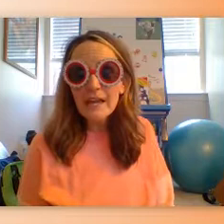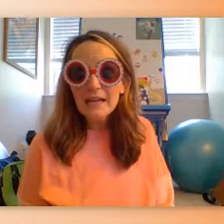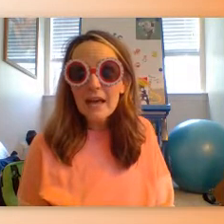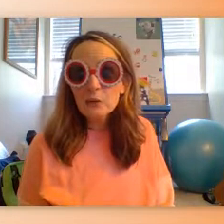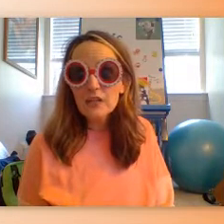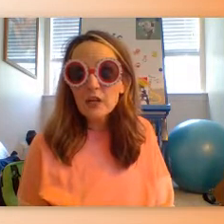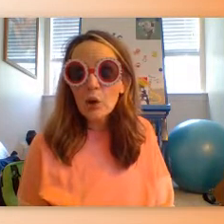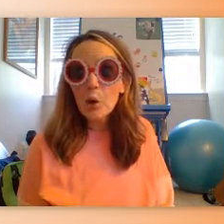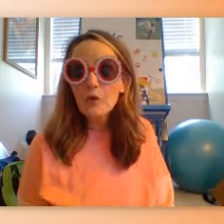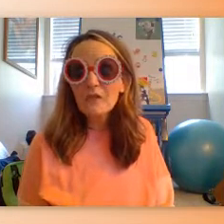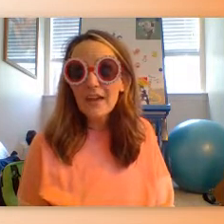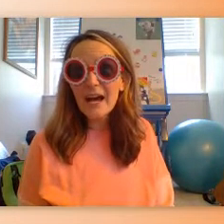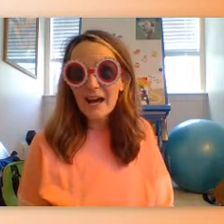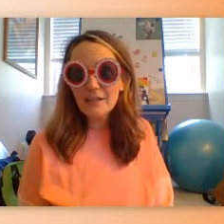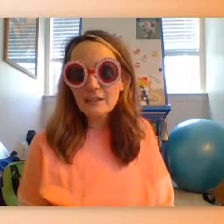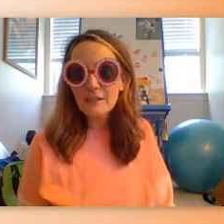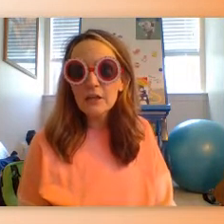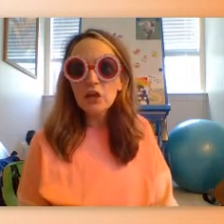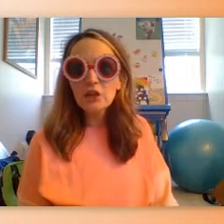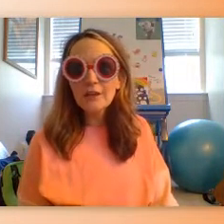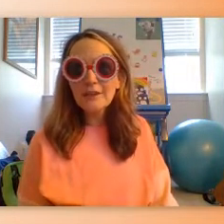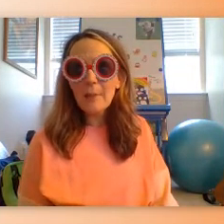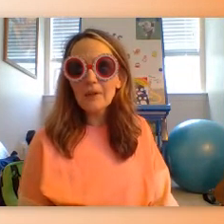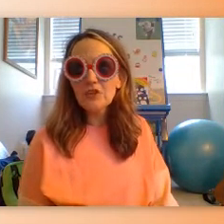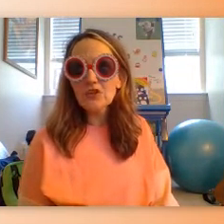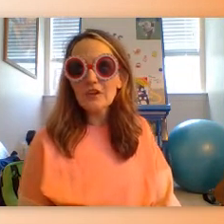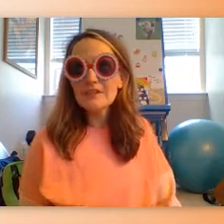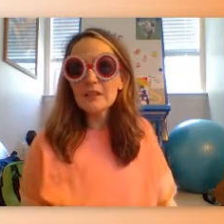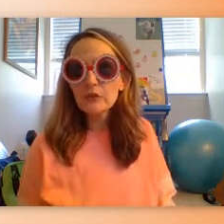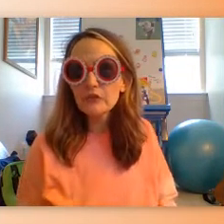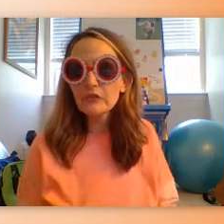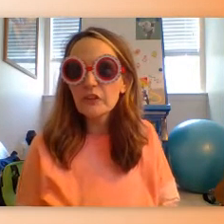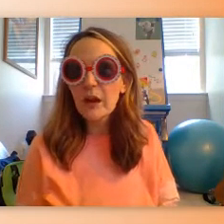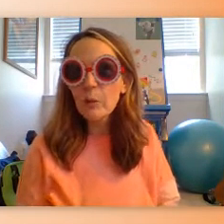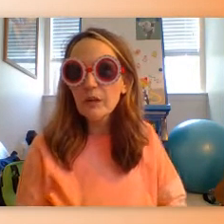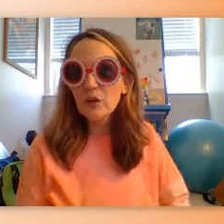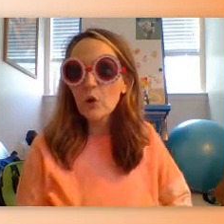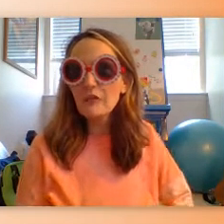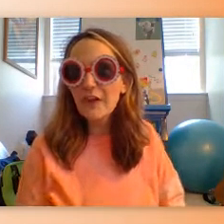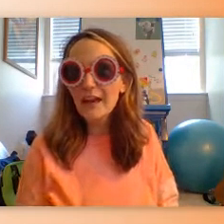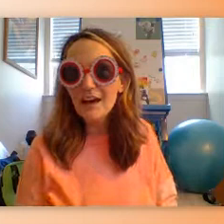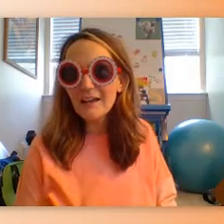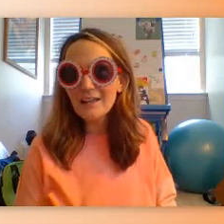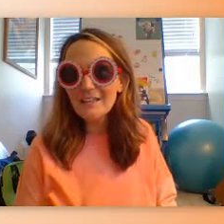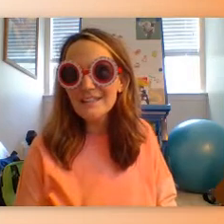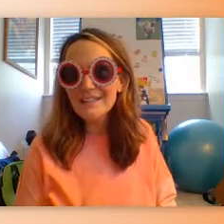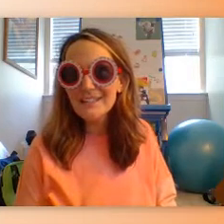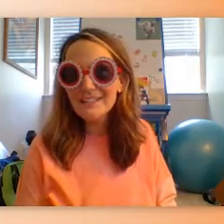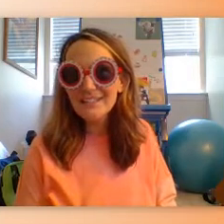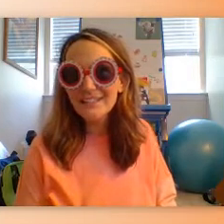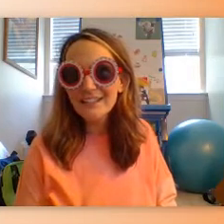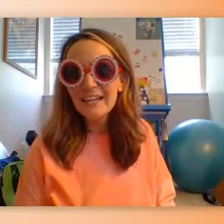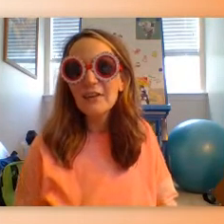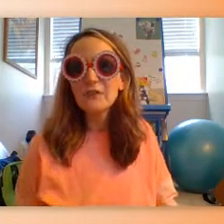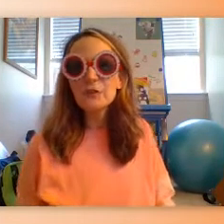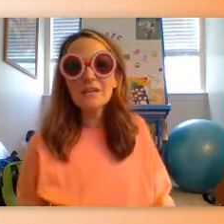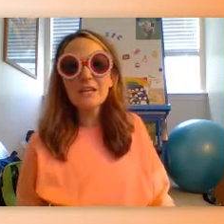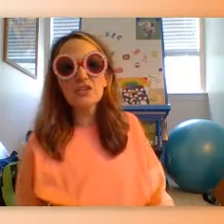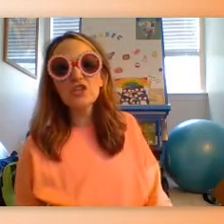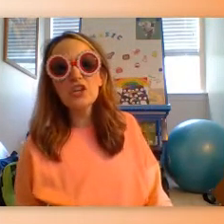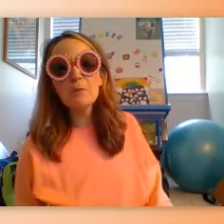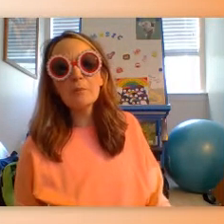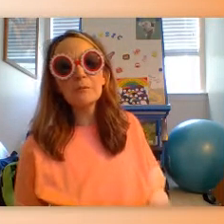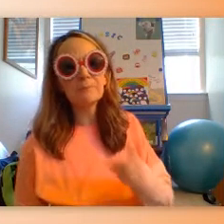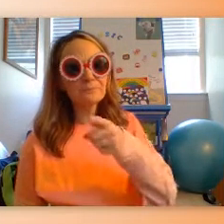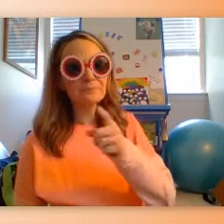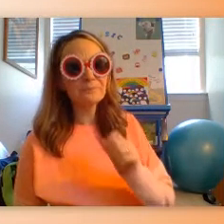one, Counting Ovejas. Look at that picture and see if you can figure out what an oveja is. If you said